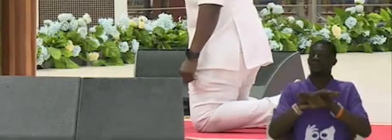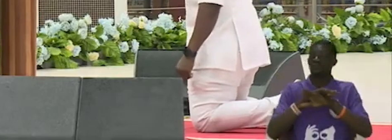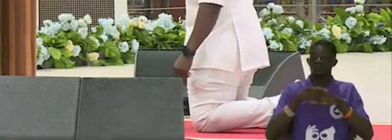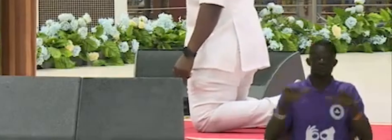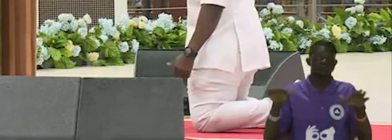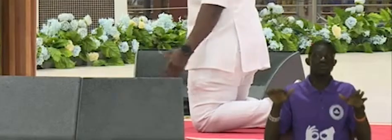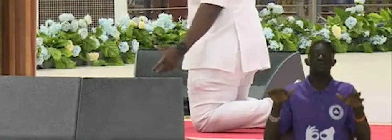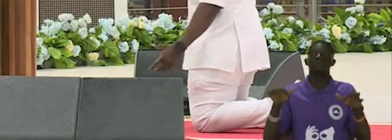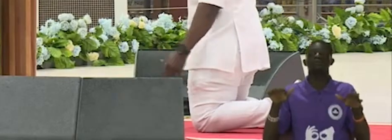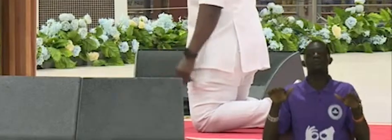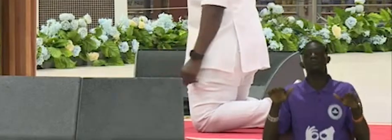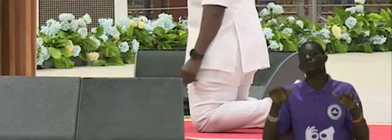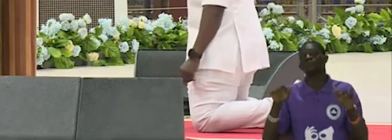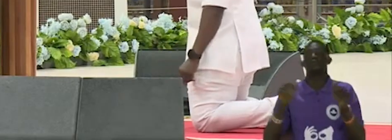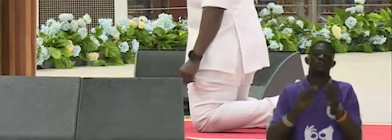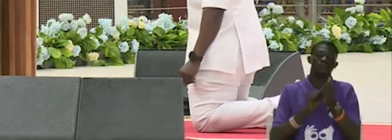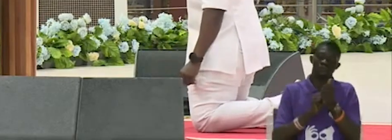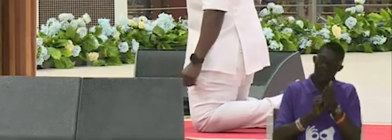Savior, do